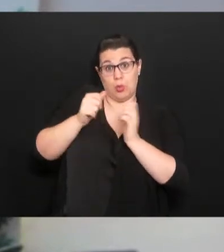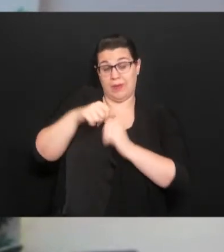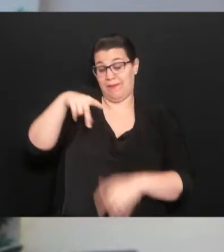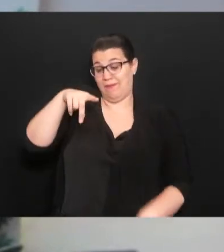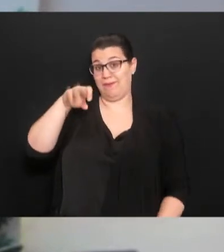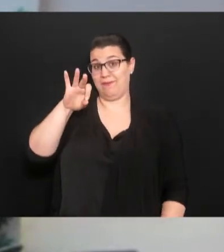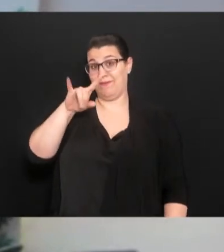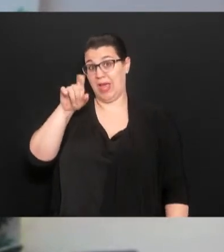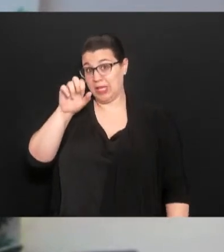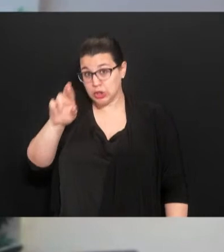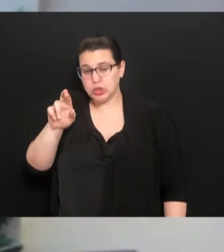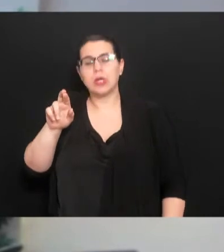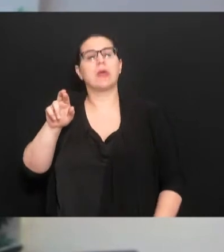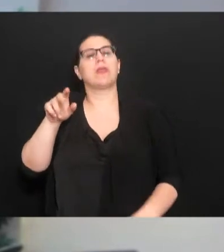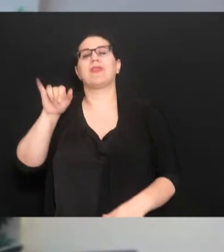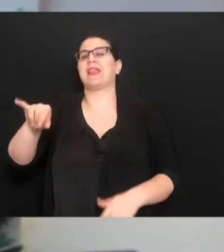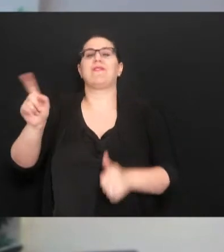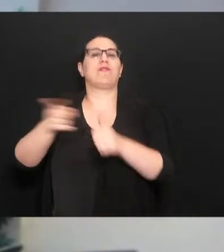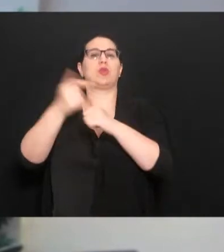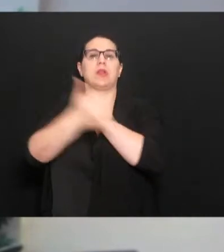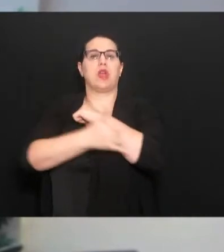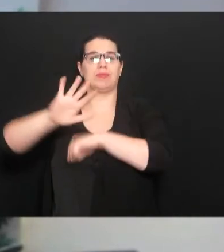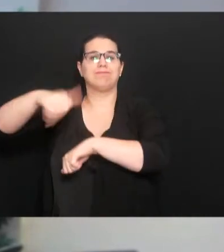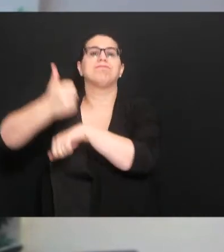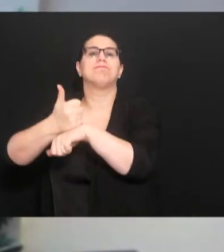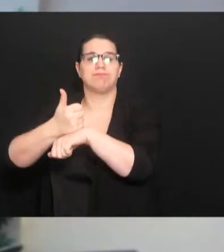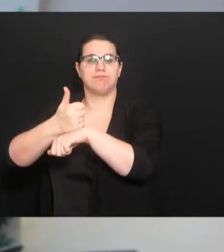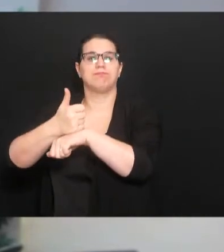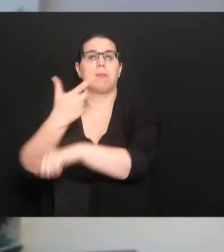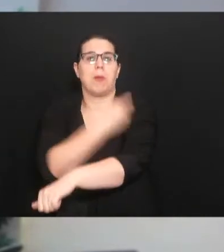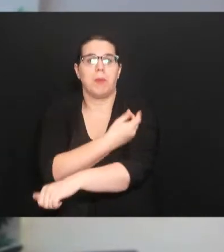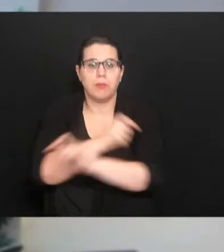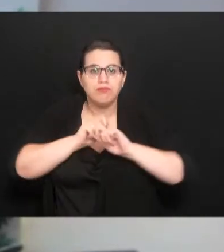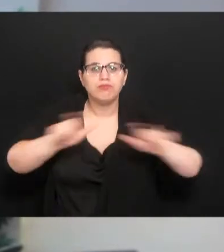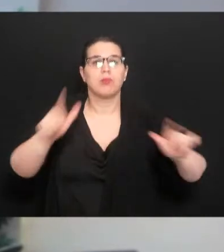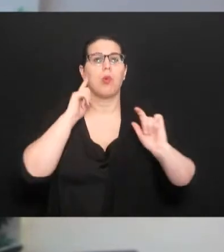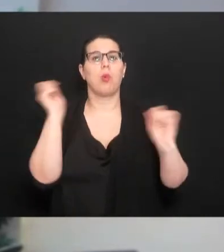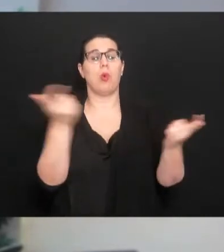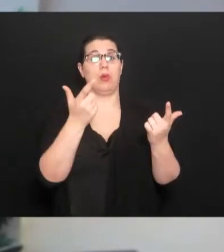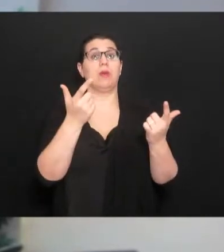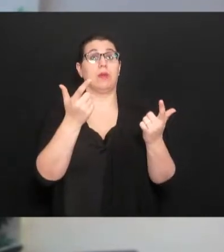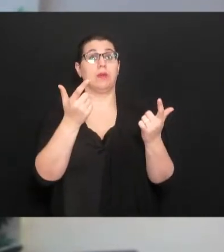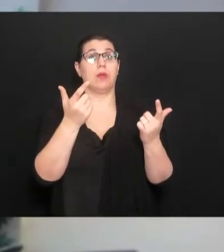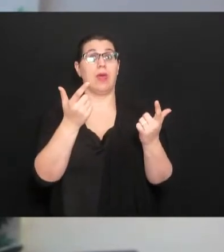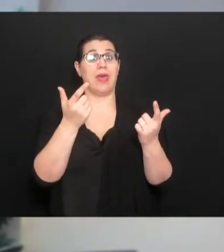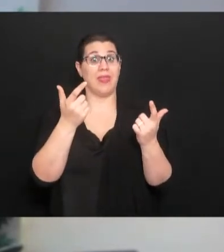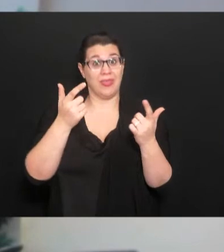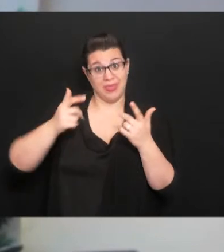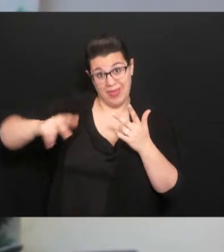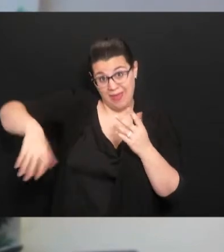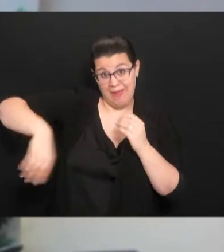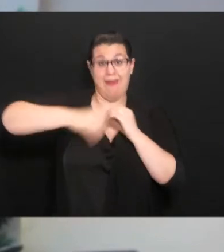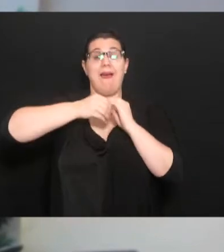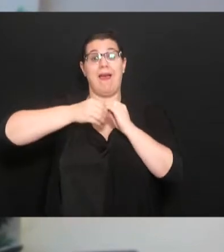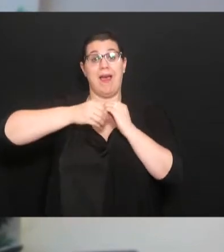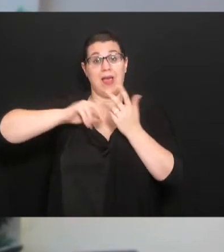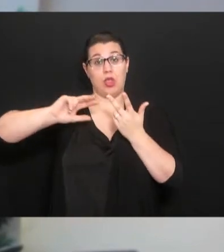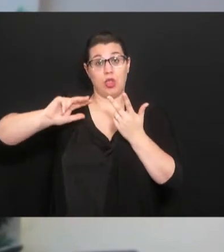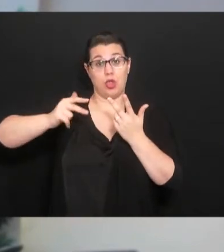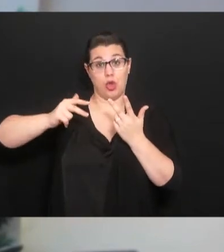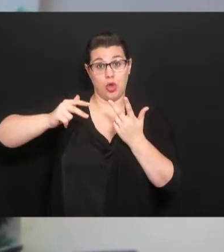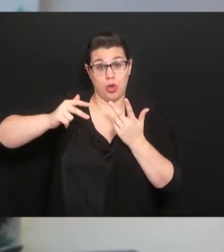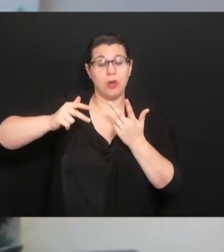their population. And as they did the boosters in all of their citizens, they boosted 12 and over in